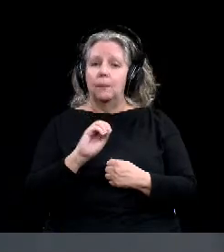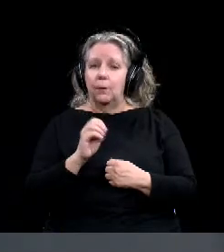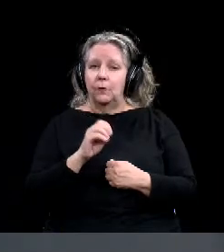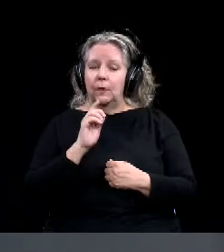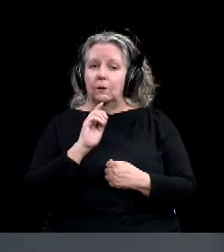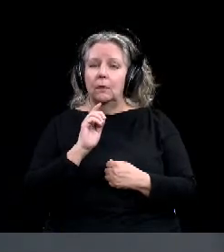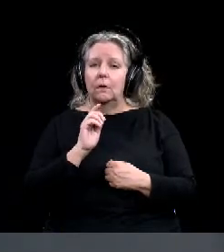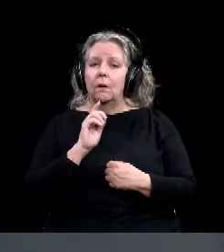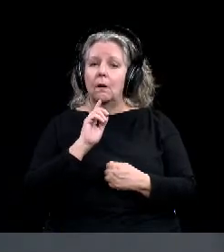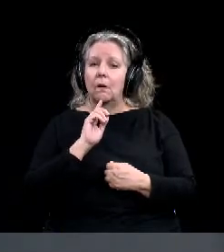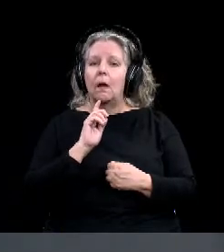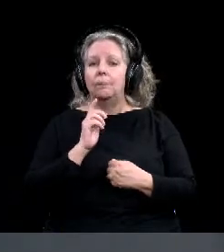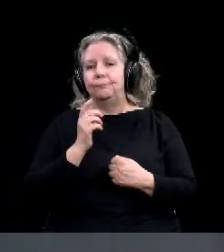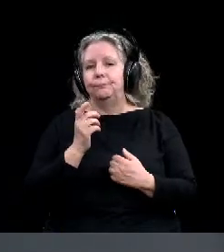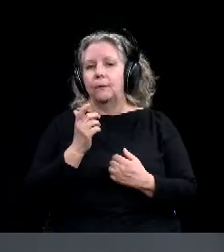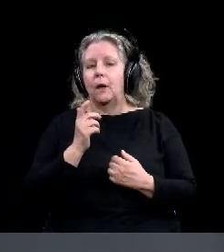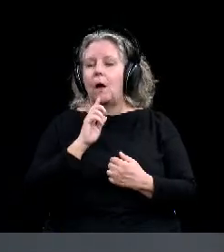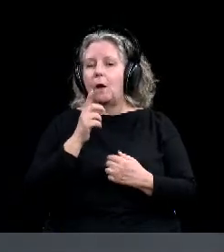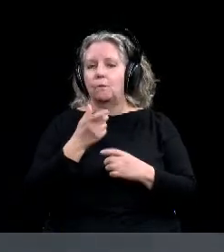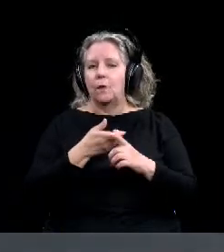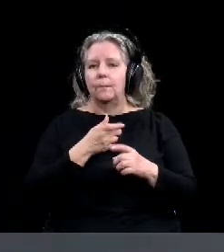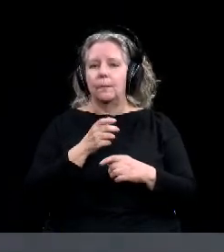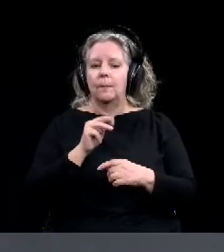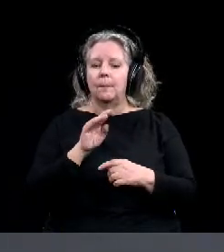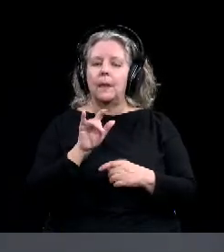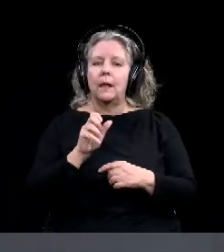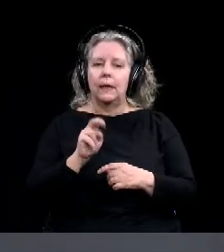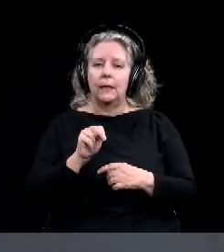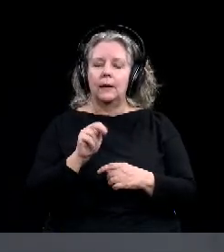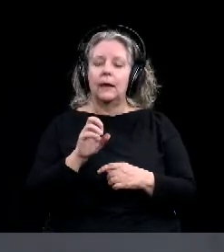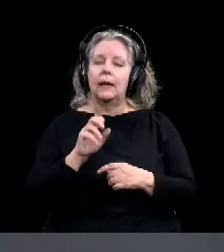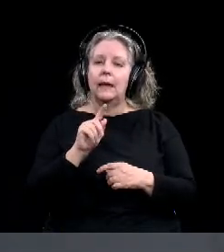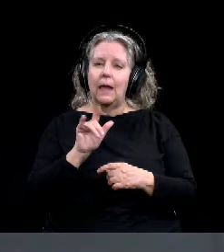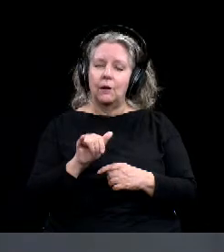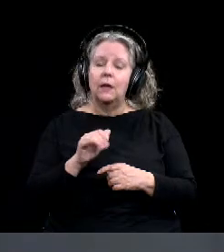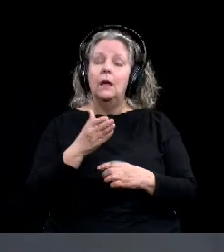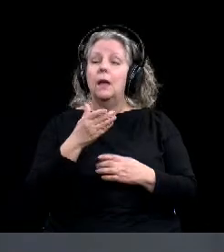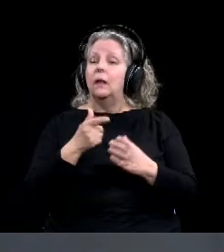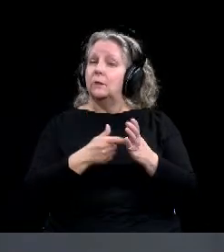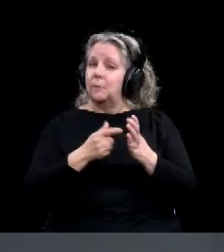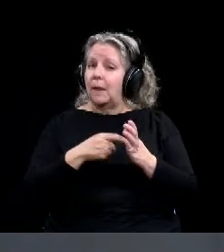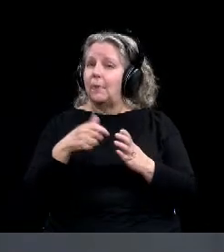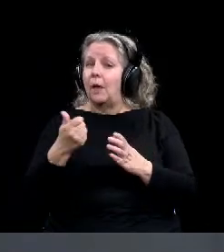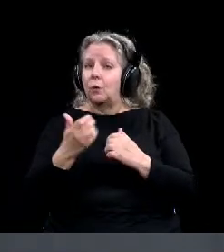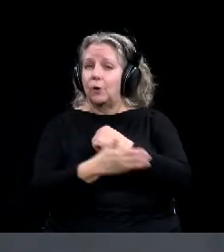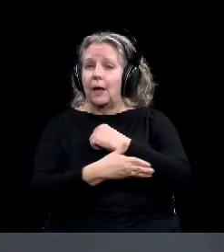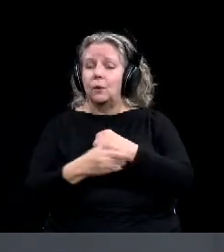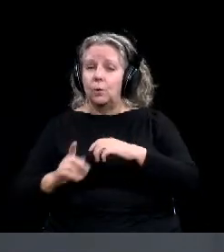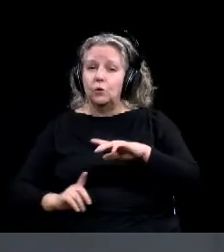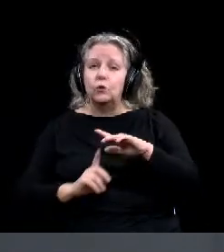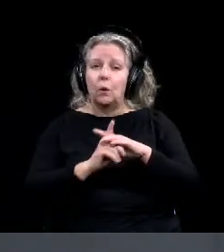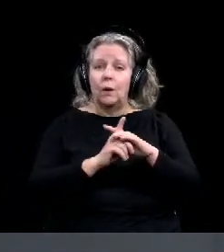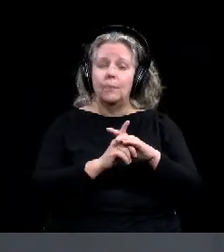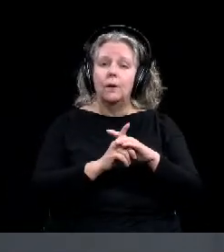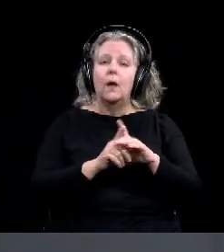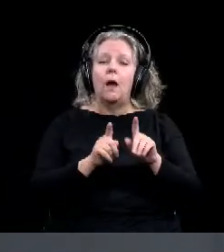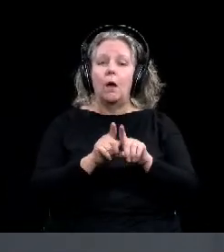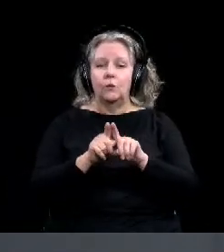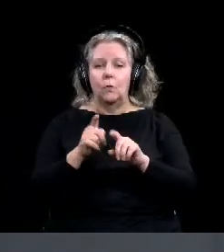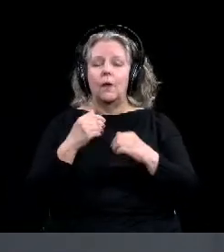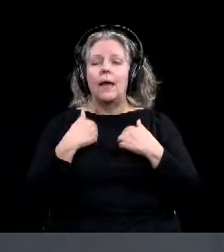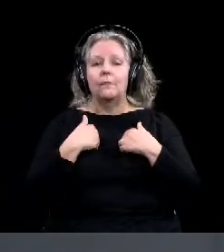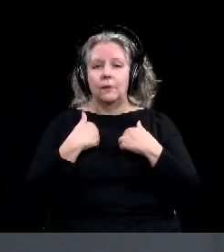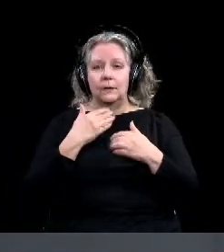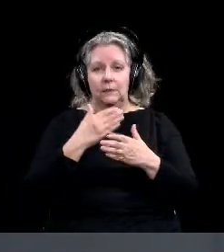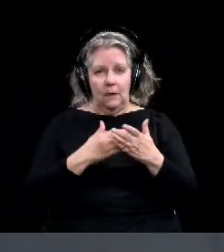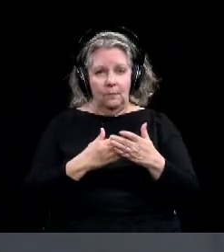counties that come in for their vaccine in this area, but we also have residents of McLennan County to go outside of our